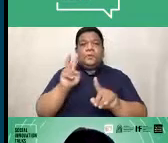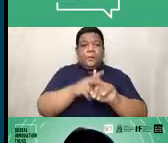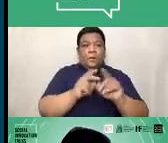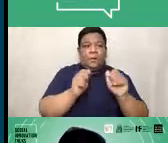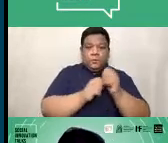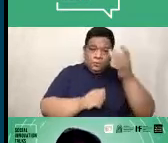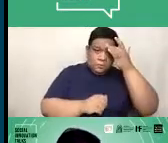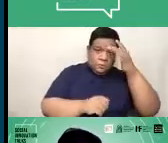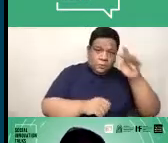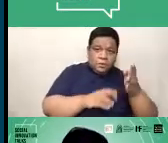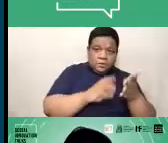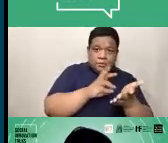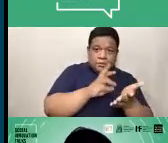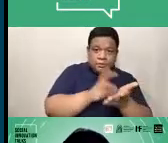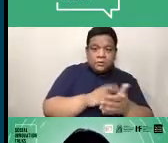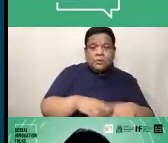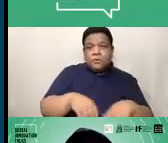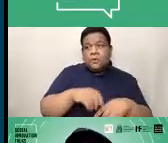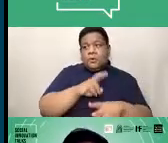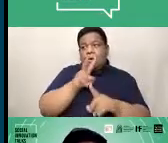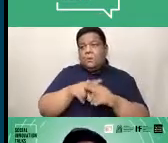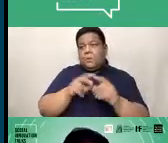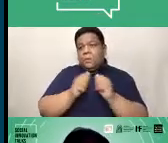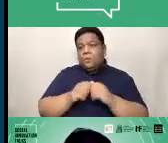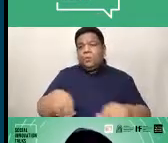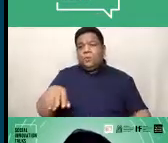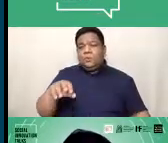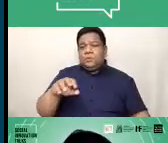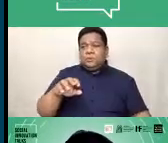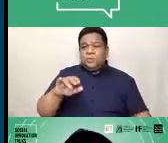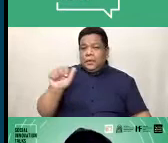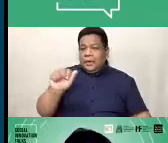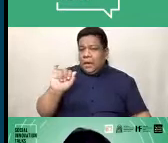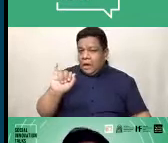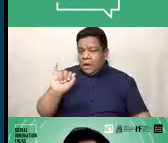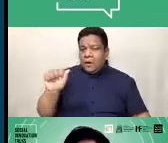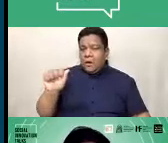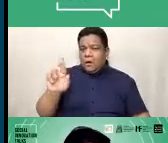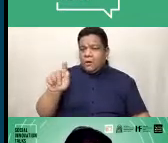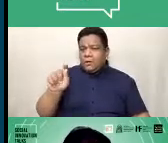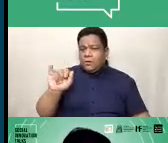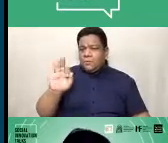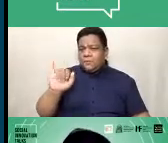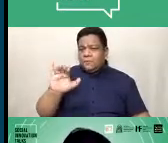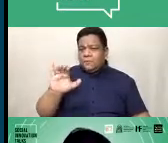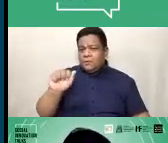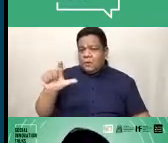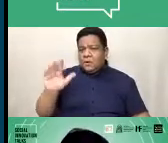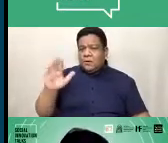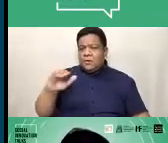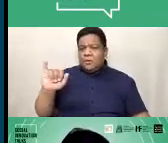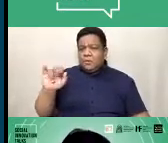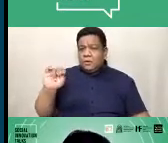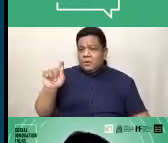cities, when we apply them to the concepts of robots and artificial intelligence, you'll see just why